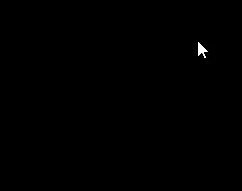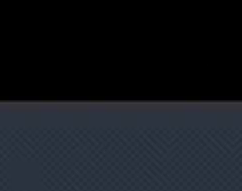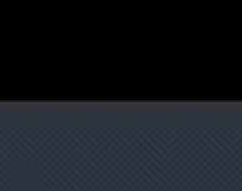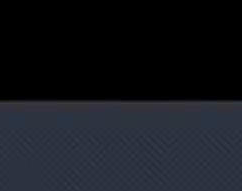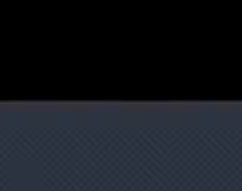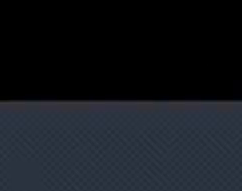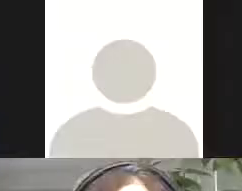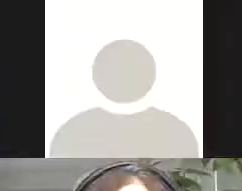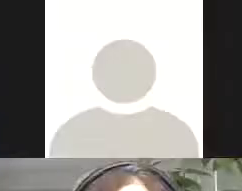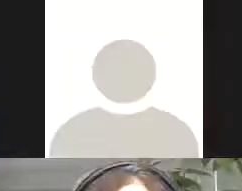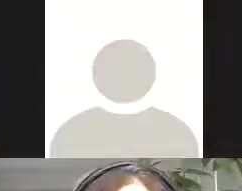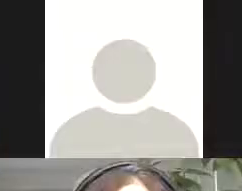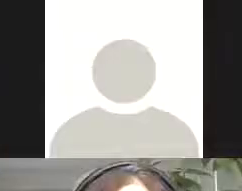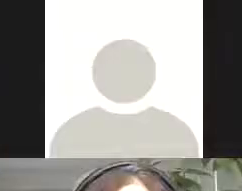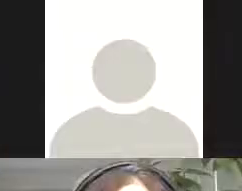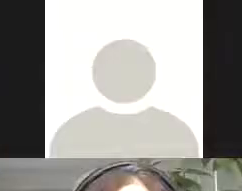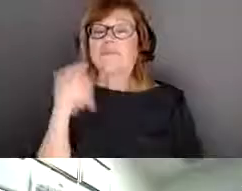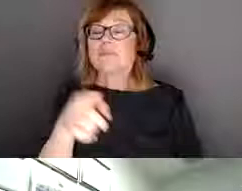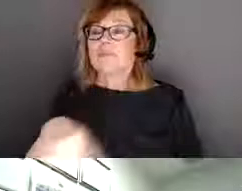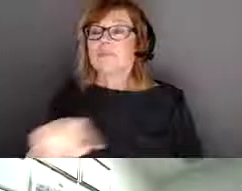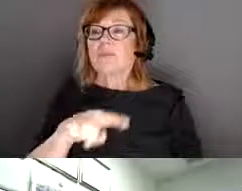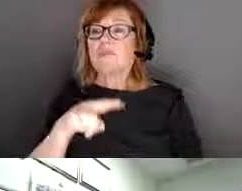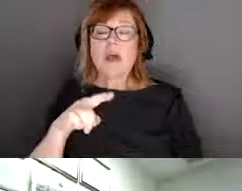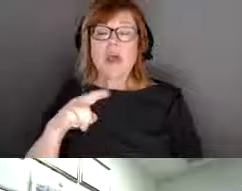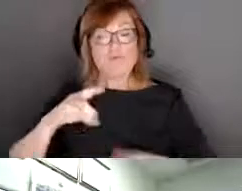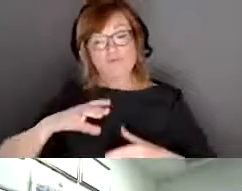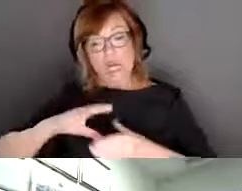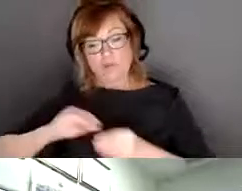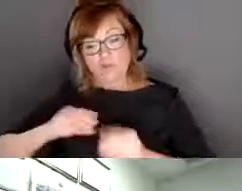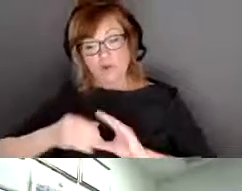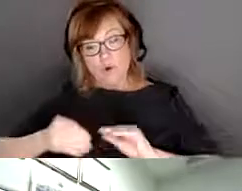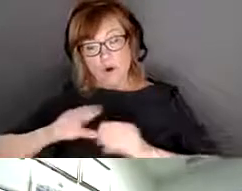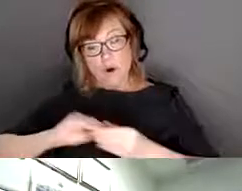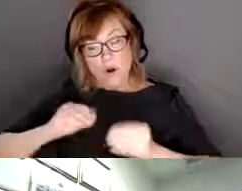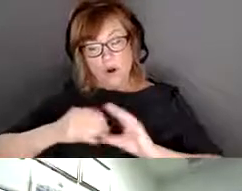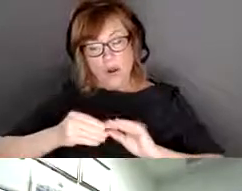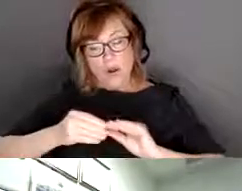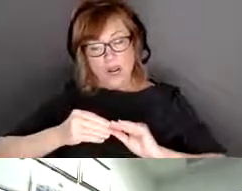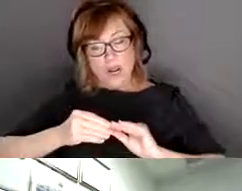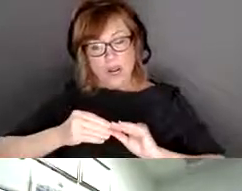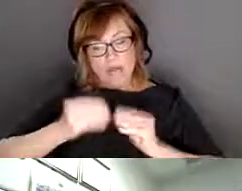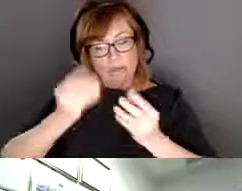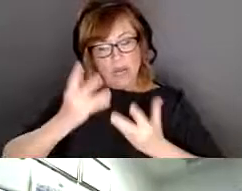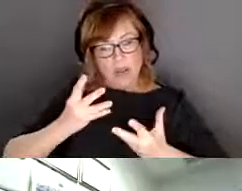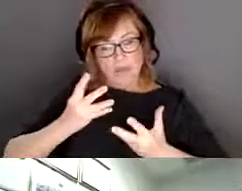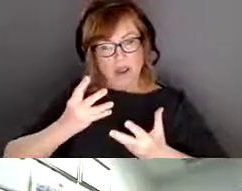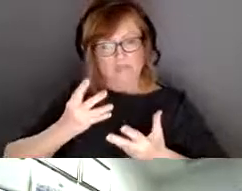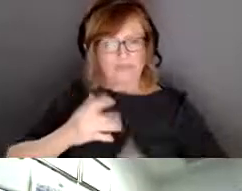if they indicate a certain story, you might think it's of their